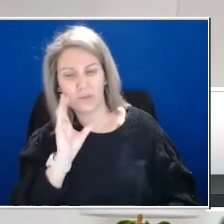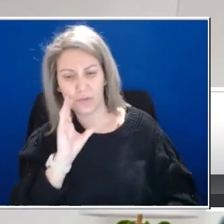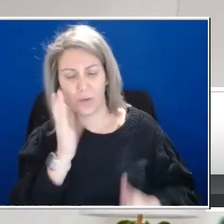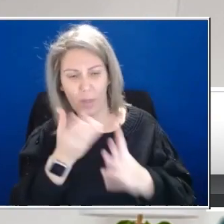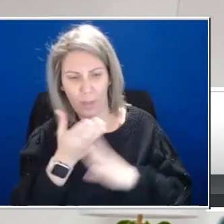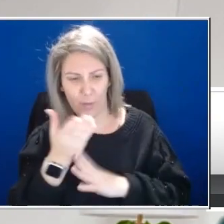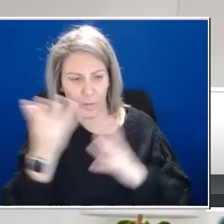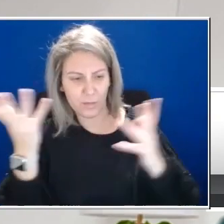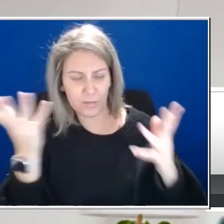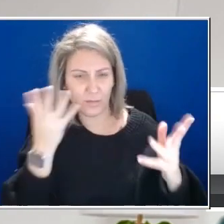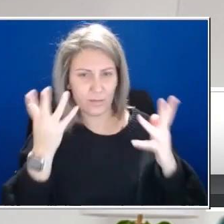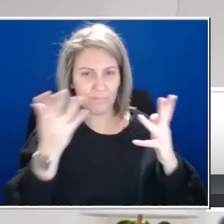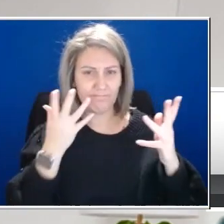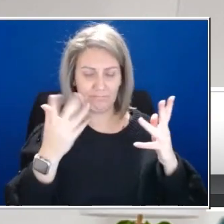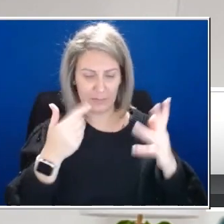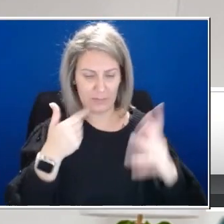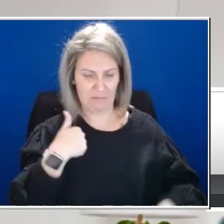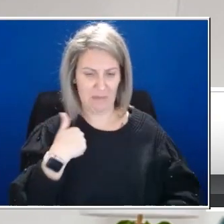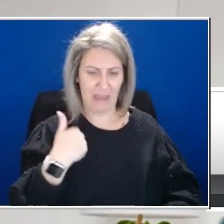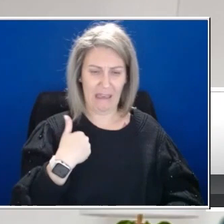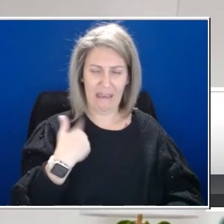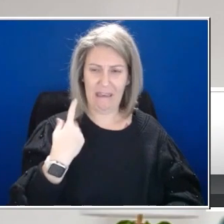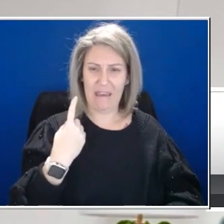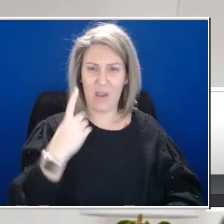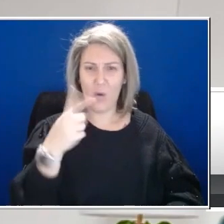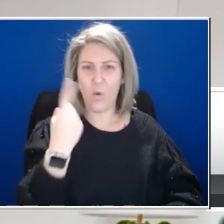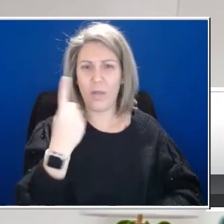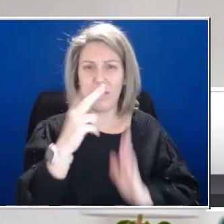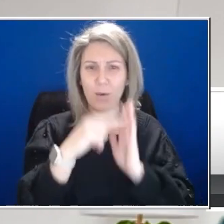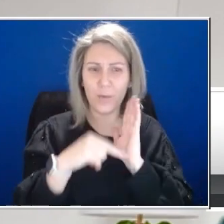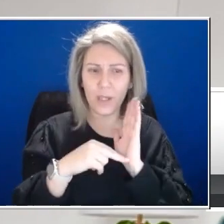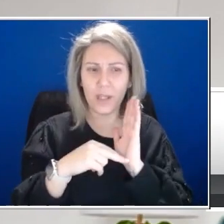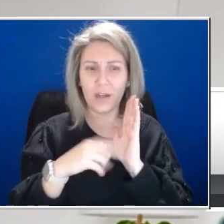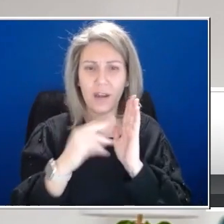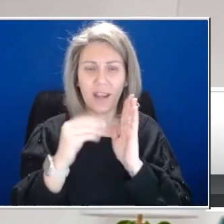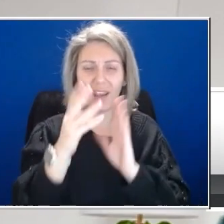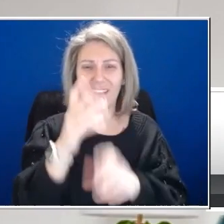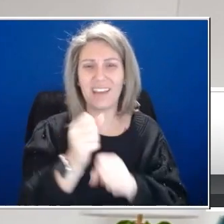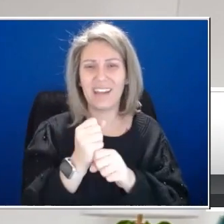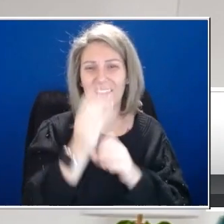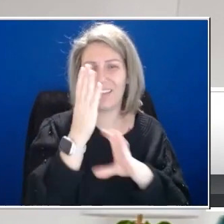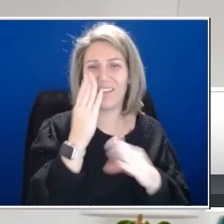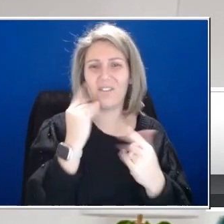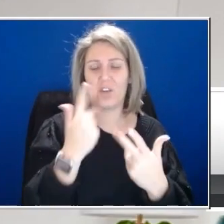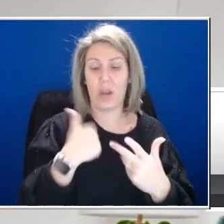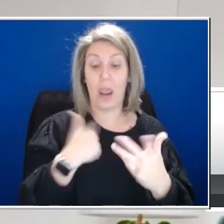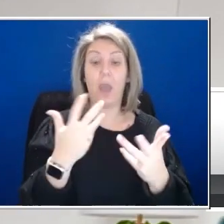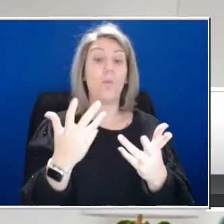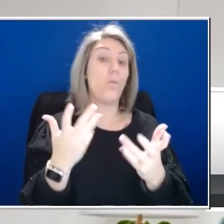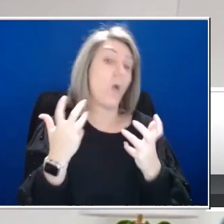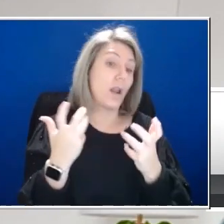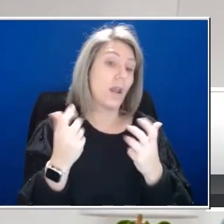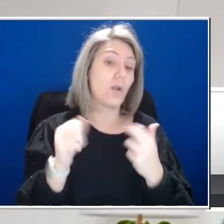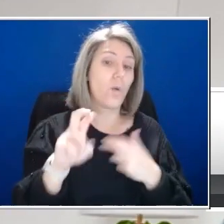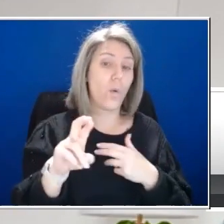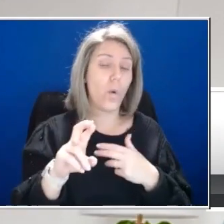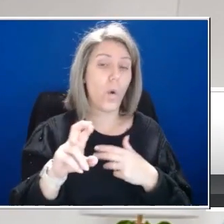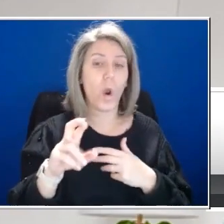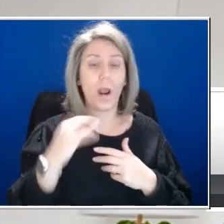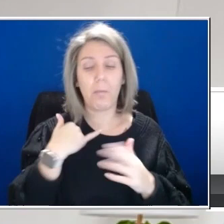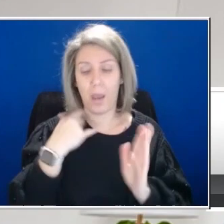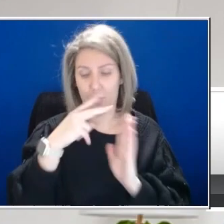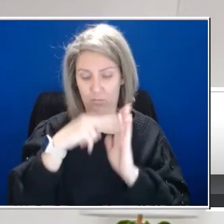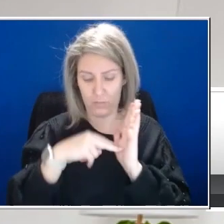of, am I only reading and getting the information that I want, or am I reading